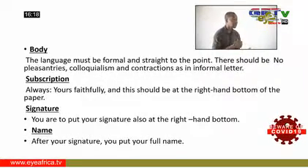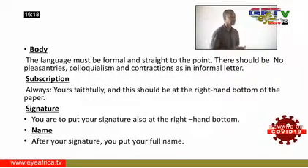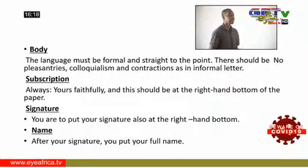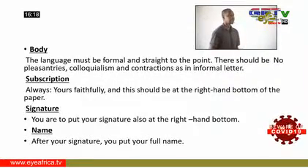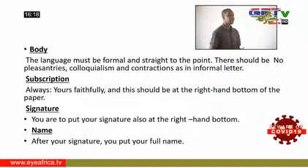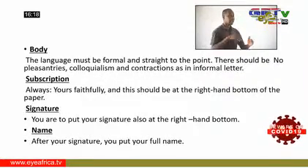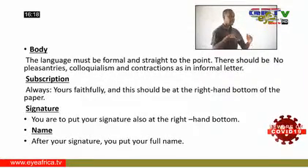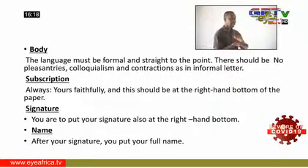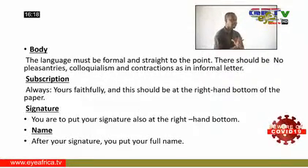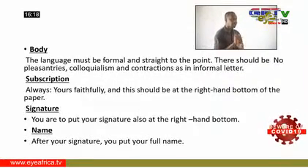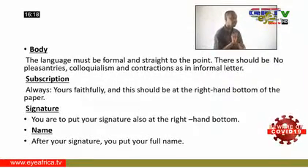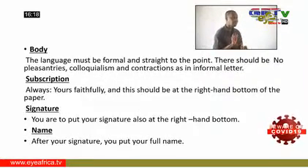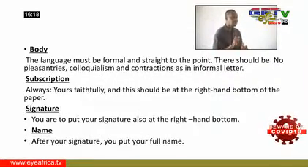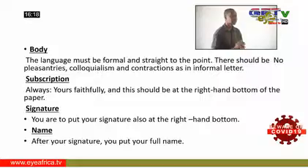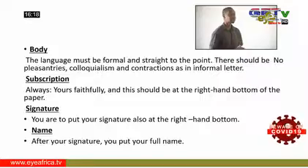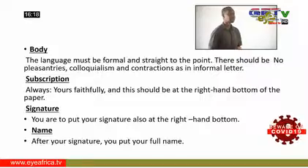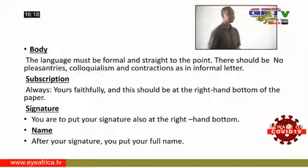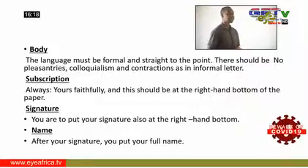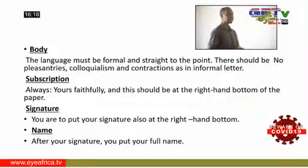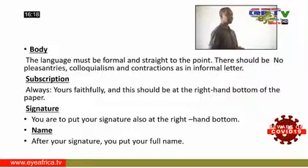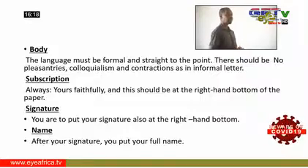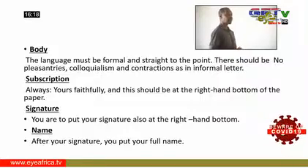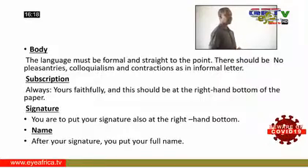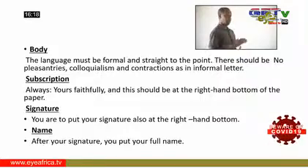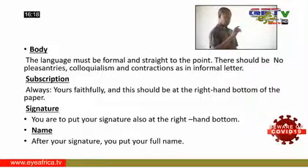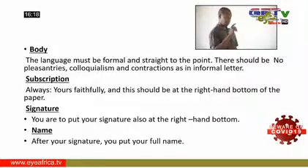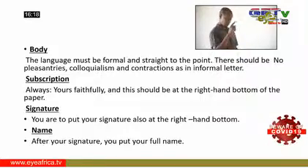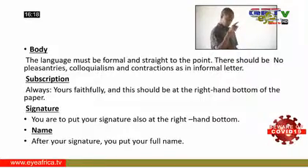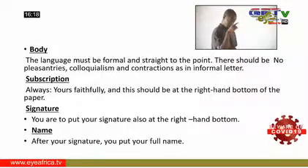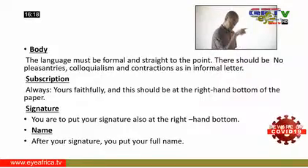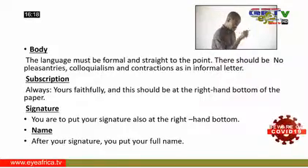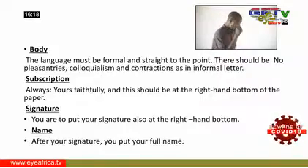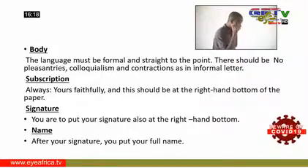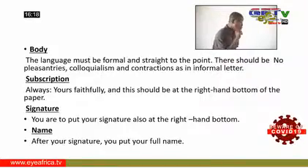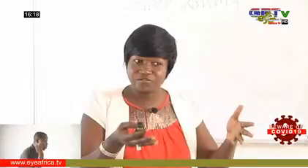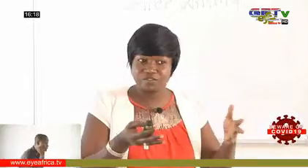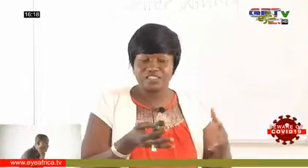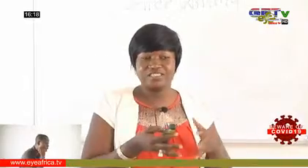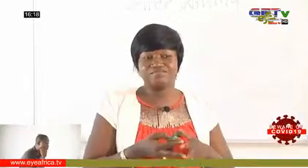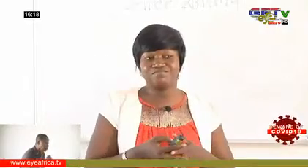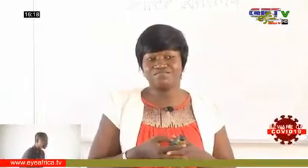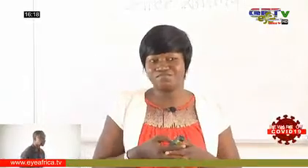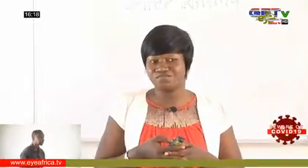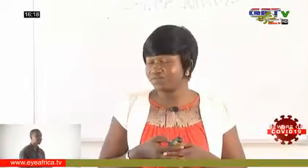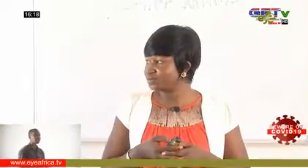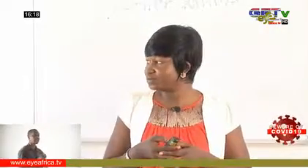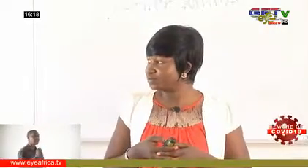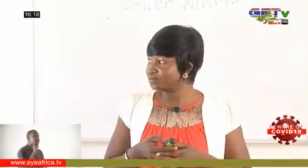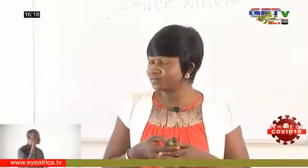Now to the subscription, you should always use "yours faithfully,"